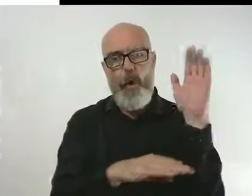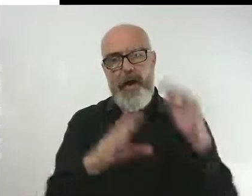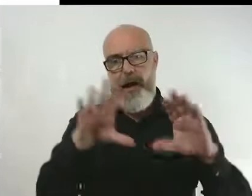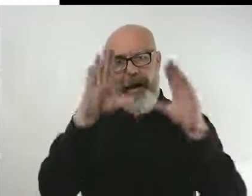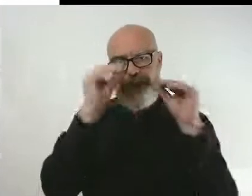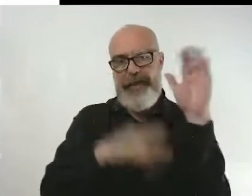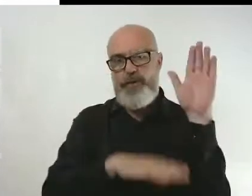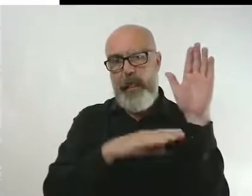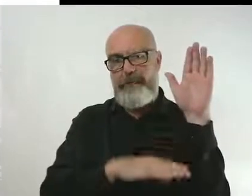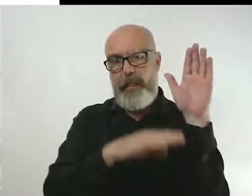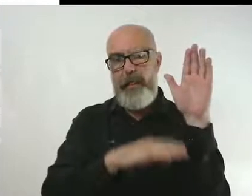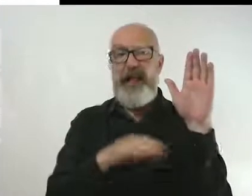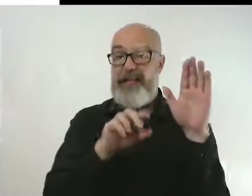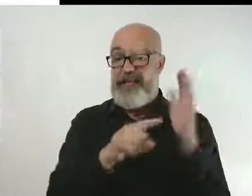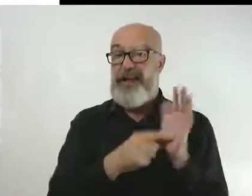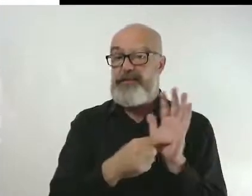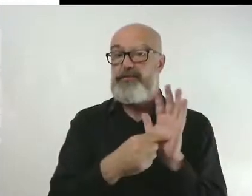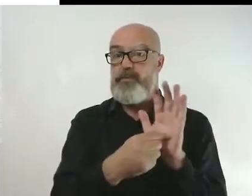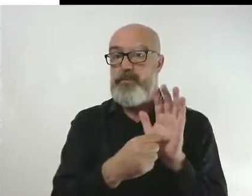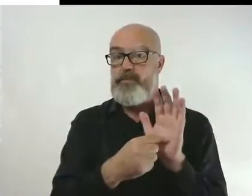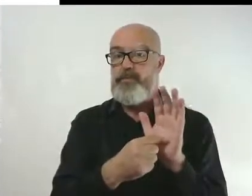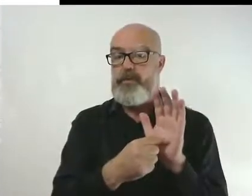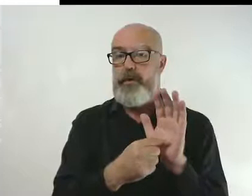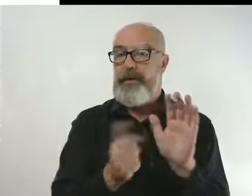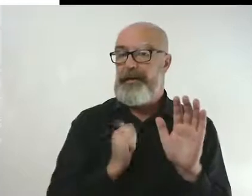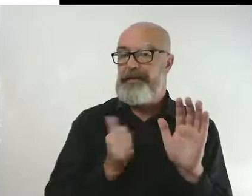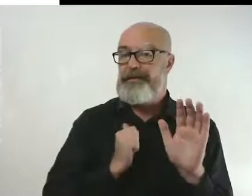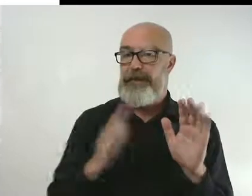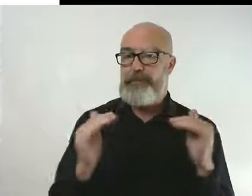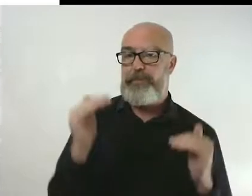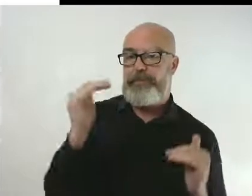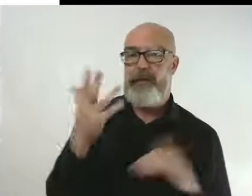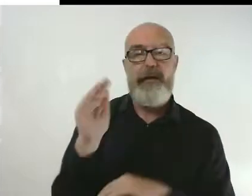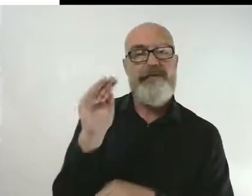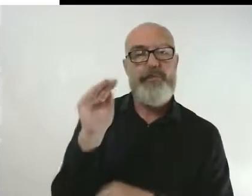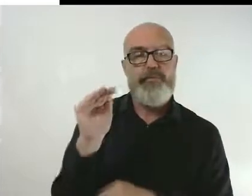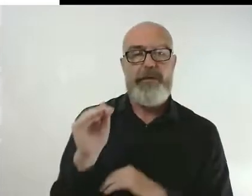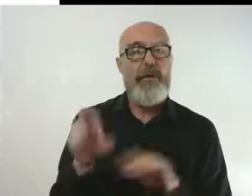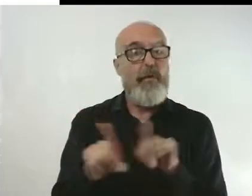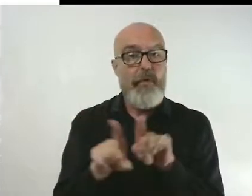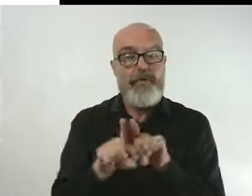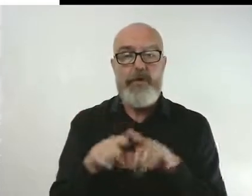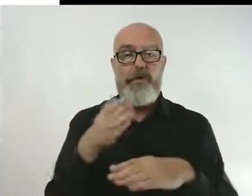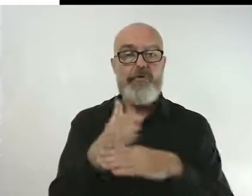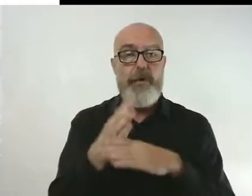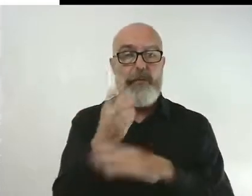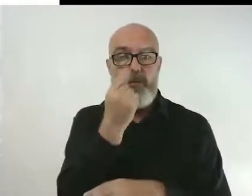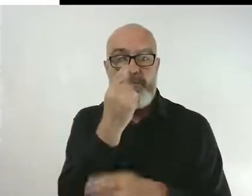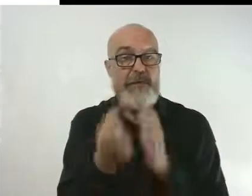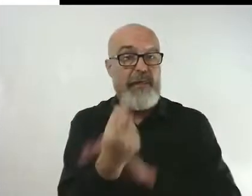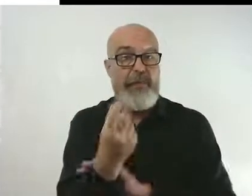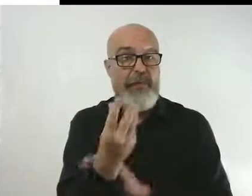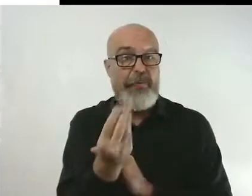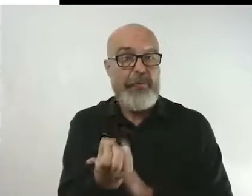The lower educational level is a predictor of social inequality in later life as it